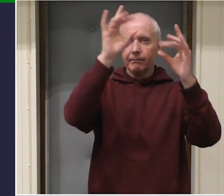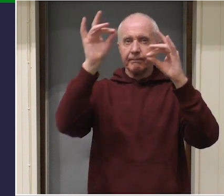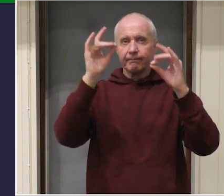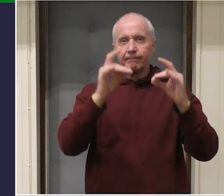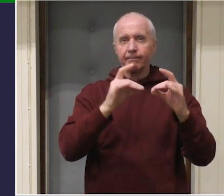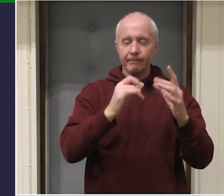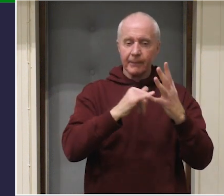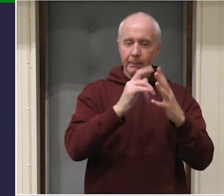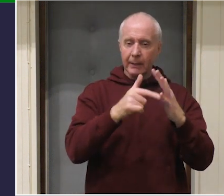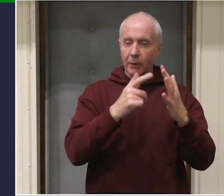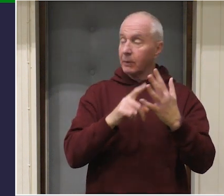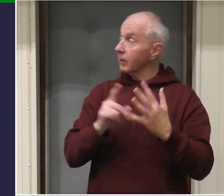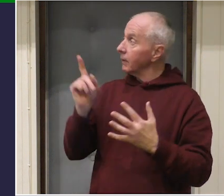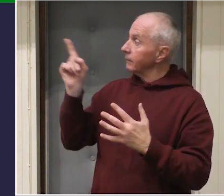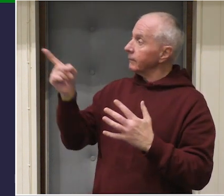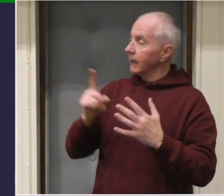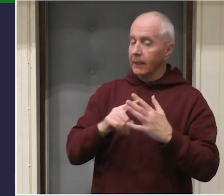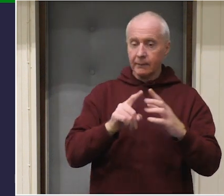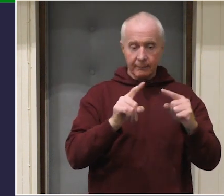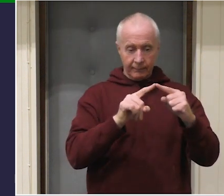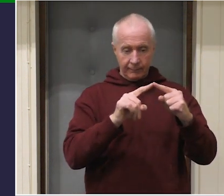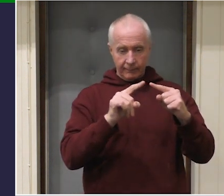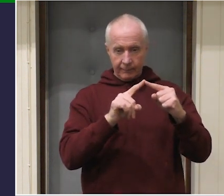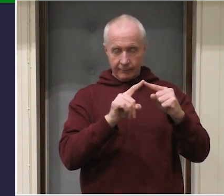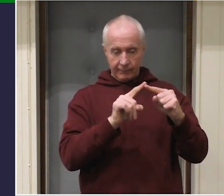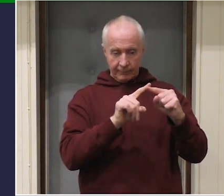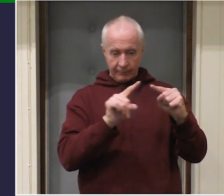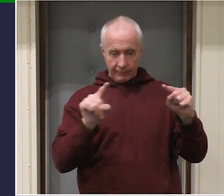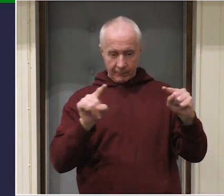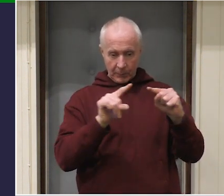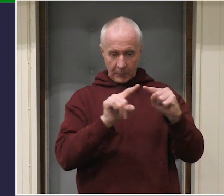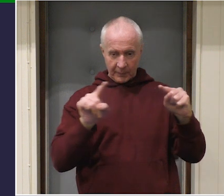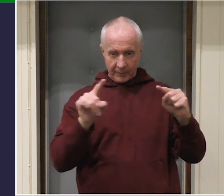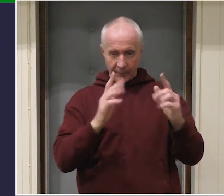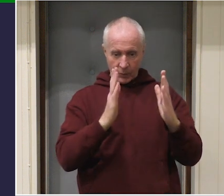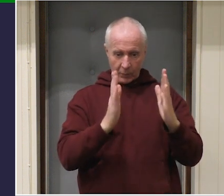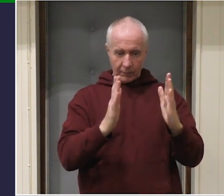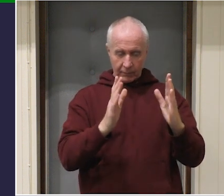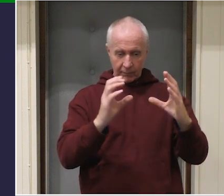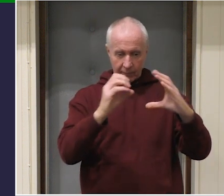that, I was able to measure the radii of the stars here to 0.5% precision.